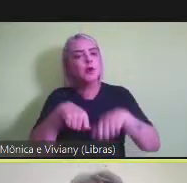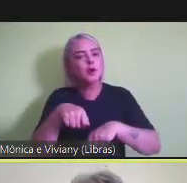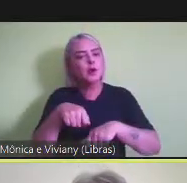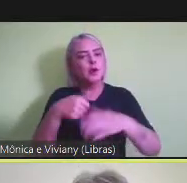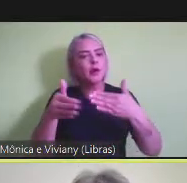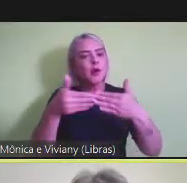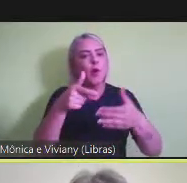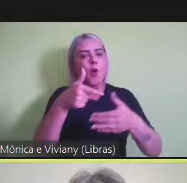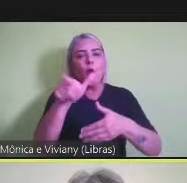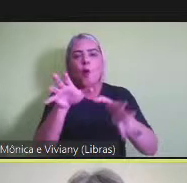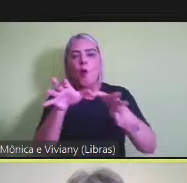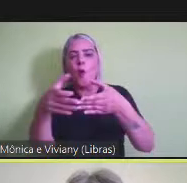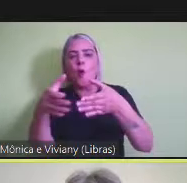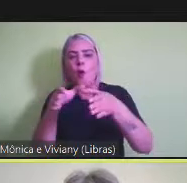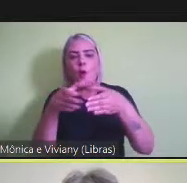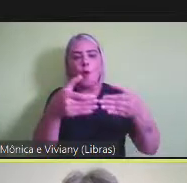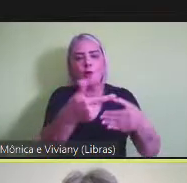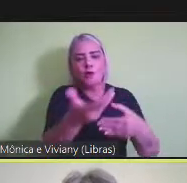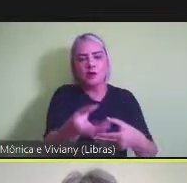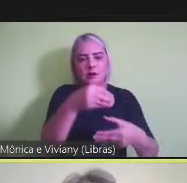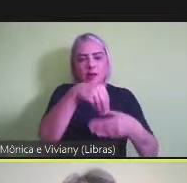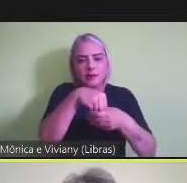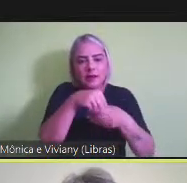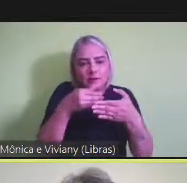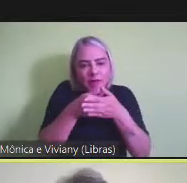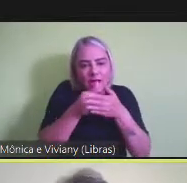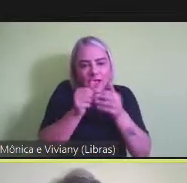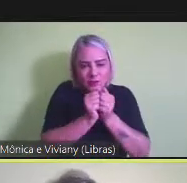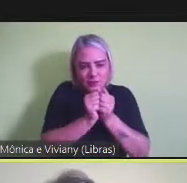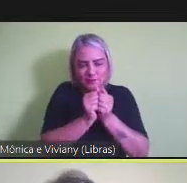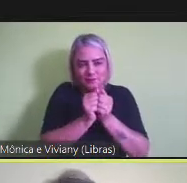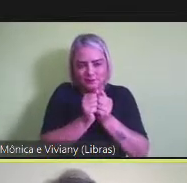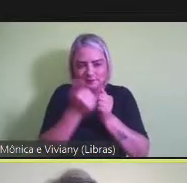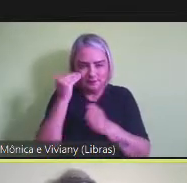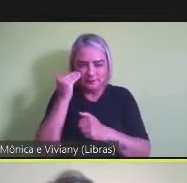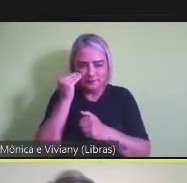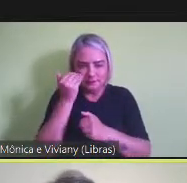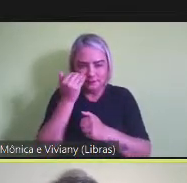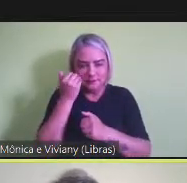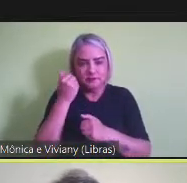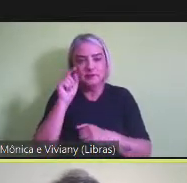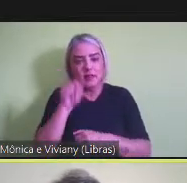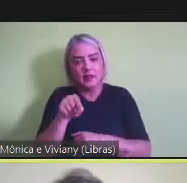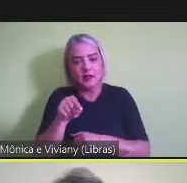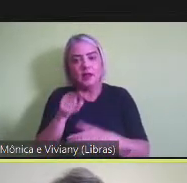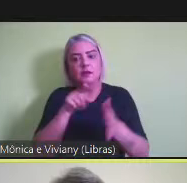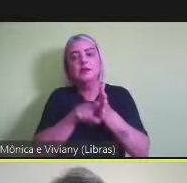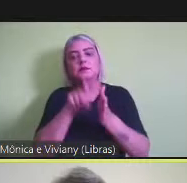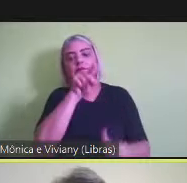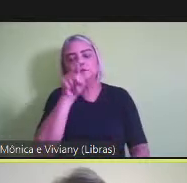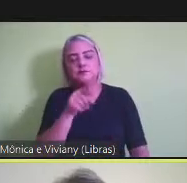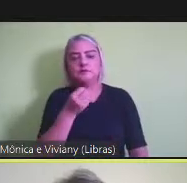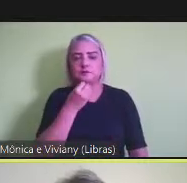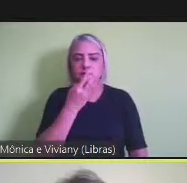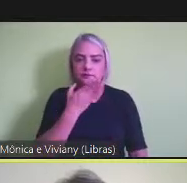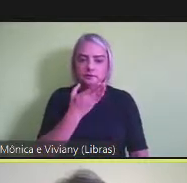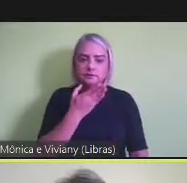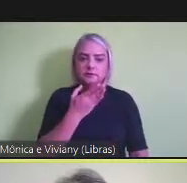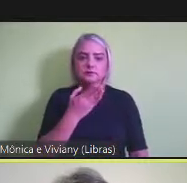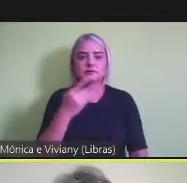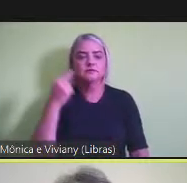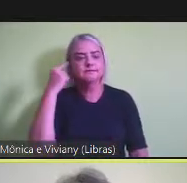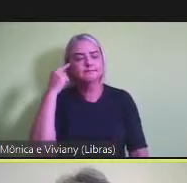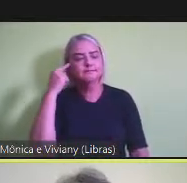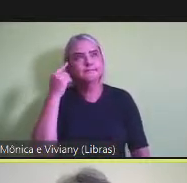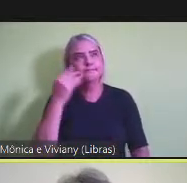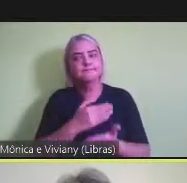in SUS as a universal aspect. It's not just the people who are close to us. That is a